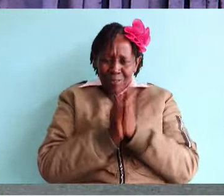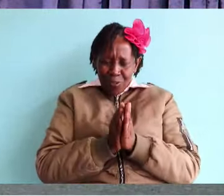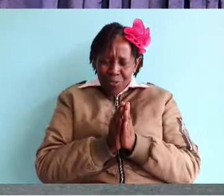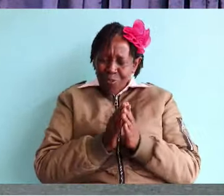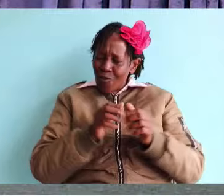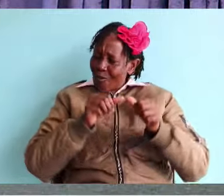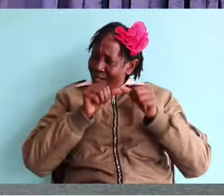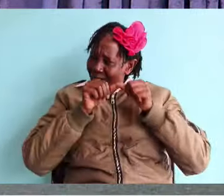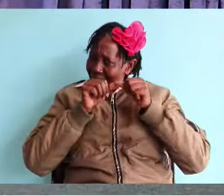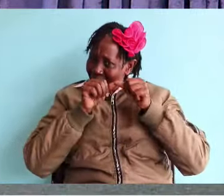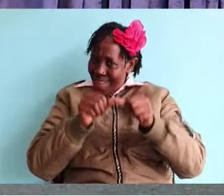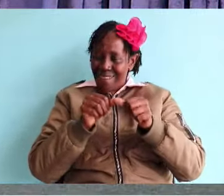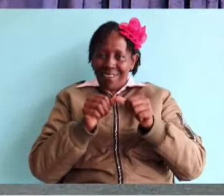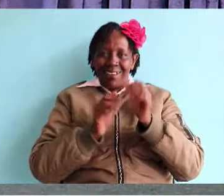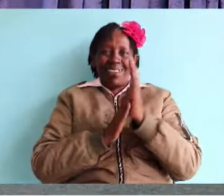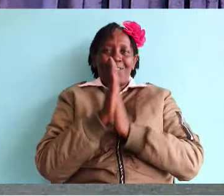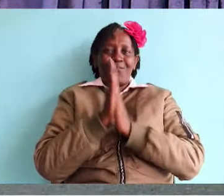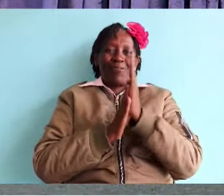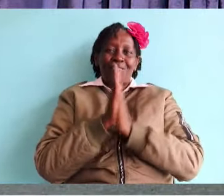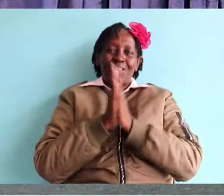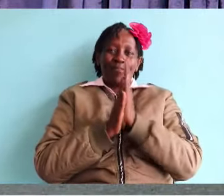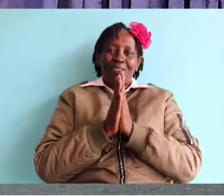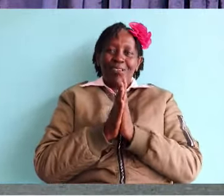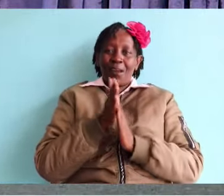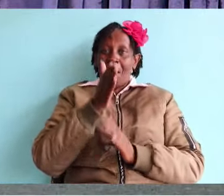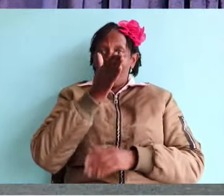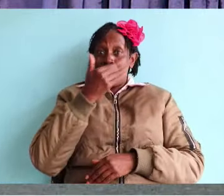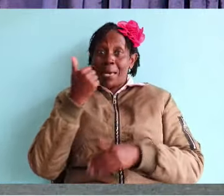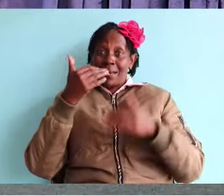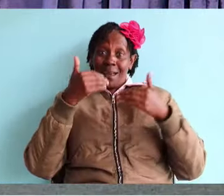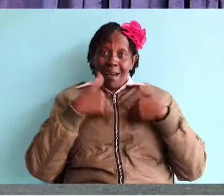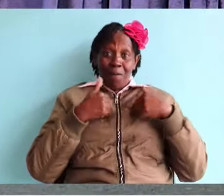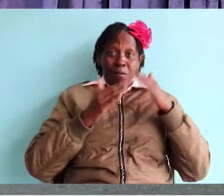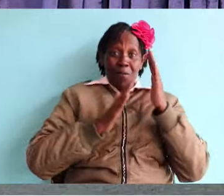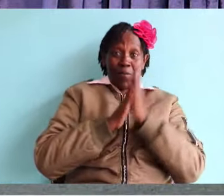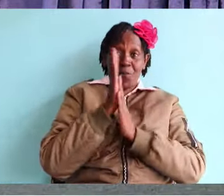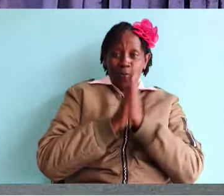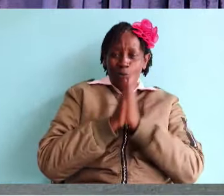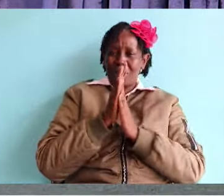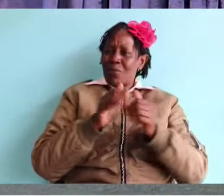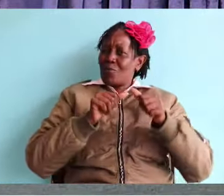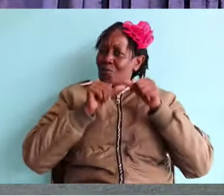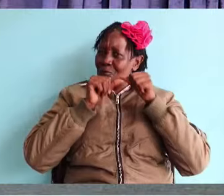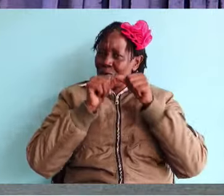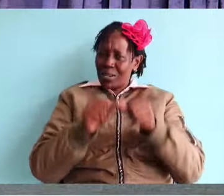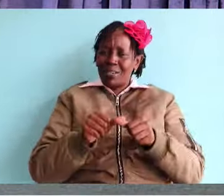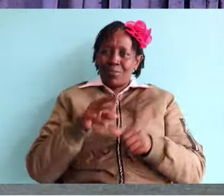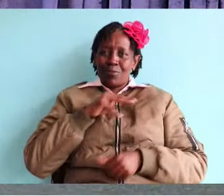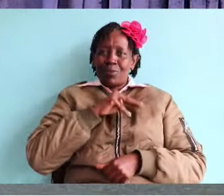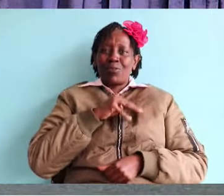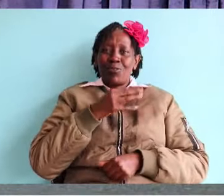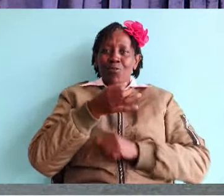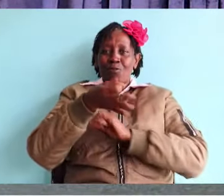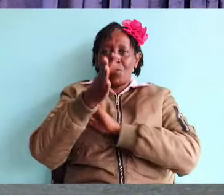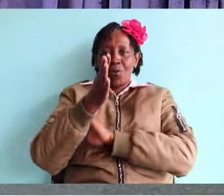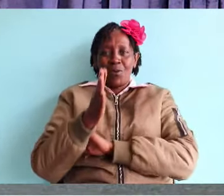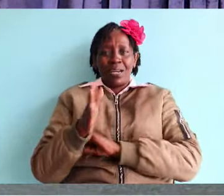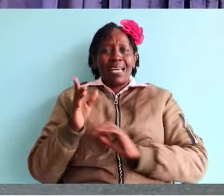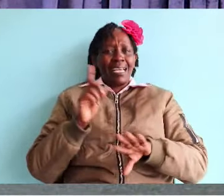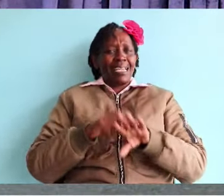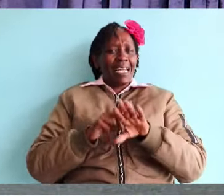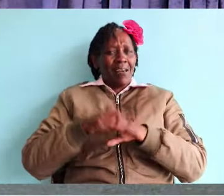that we are going to have the passion to be able to pursue the mission of God even when we are